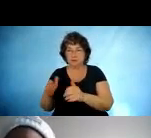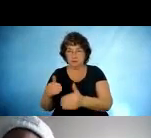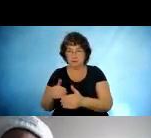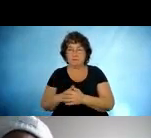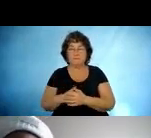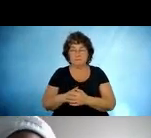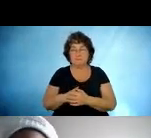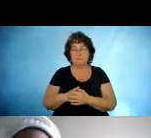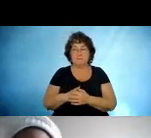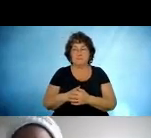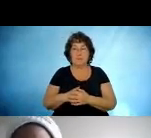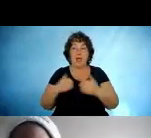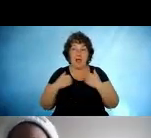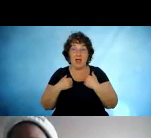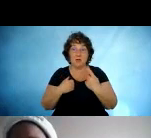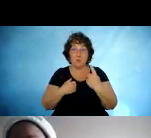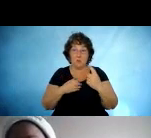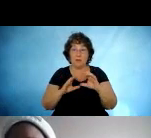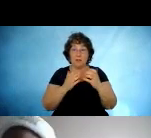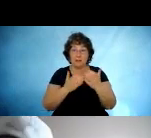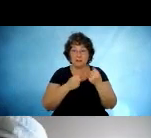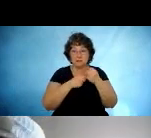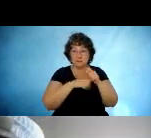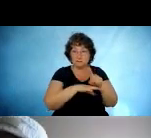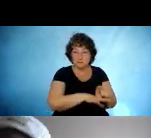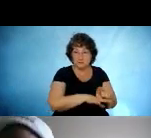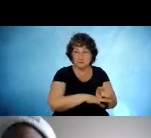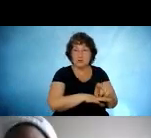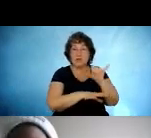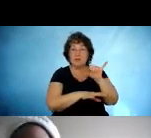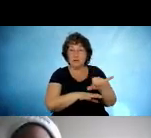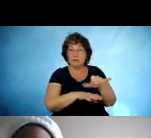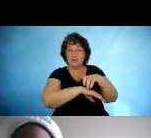go with everybody, which was English class.